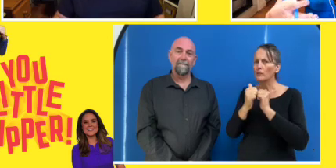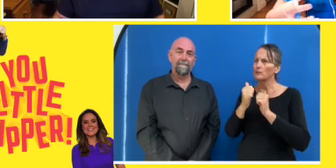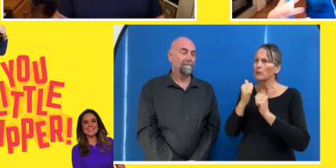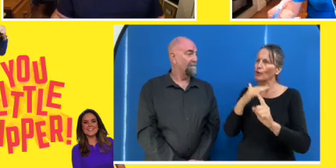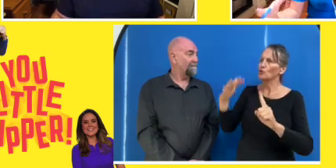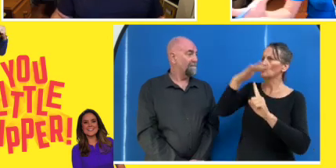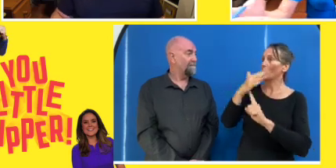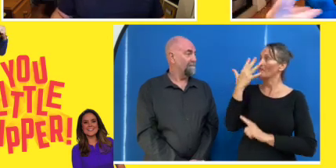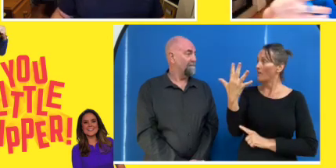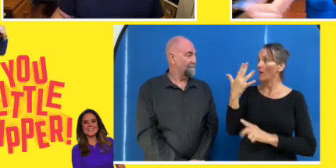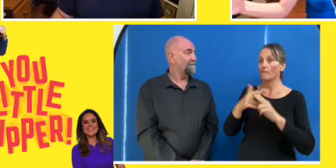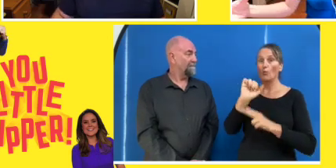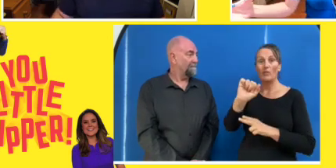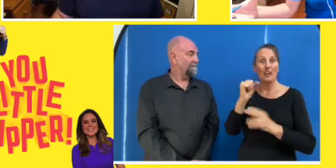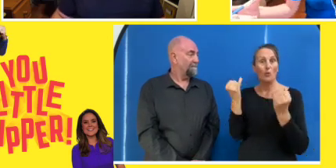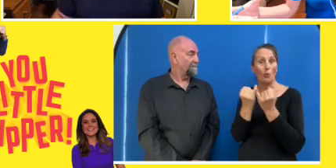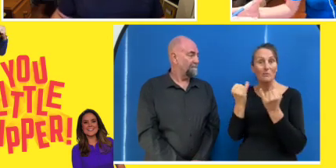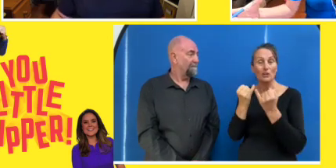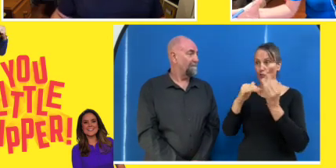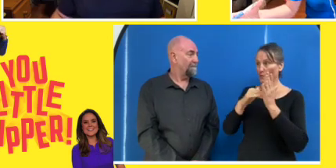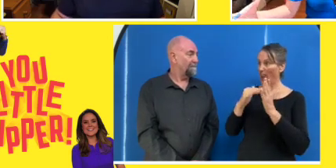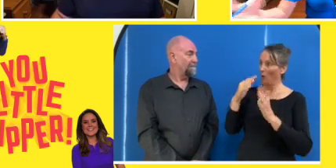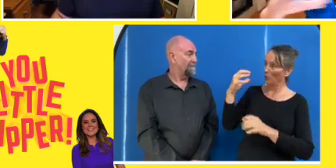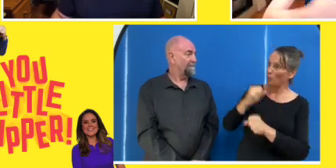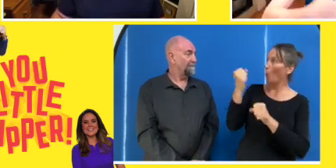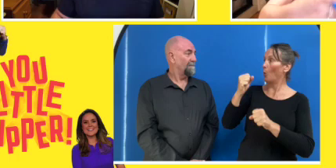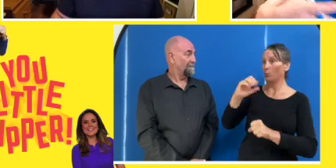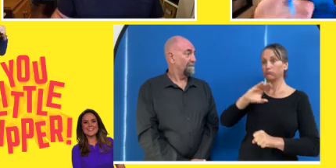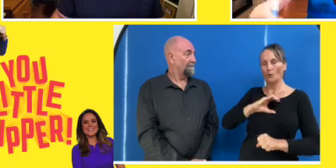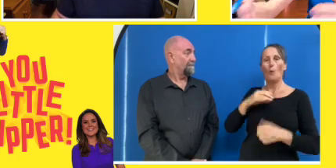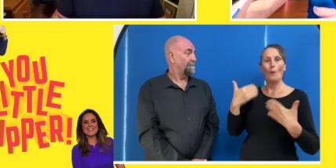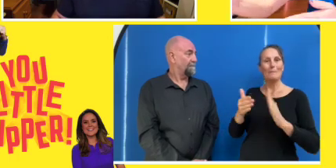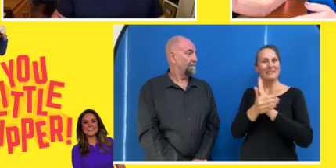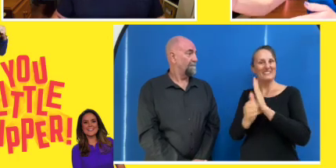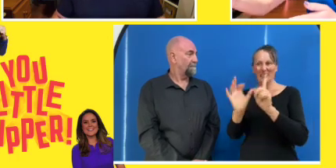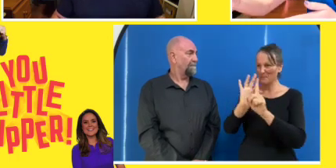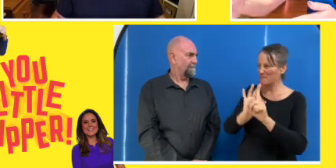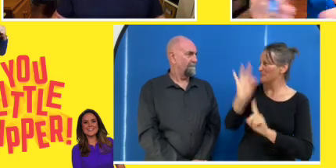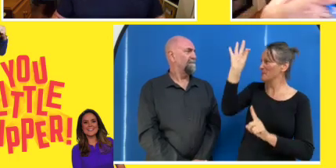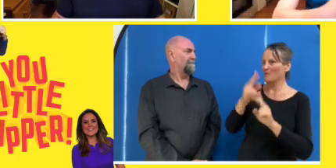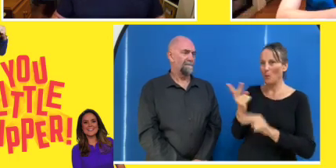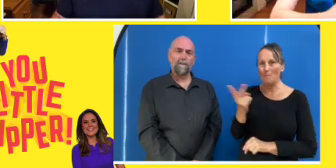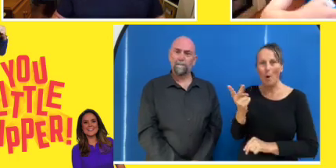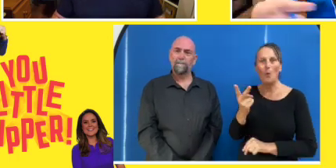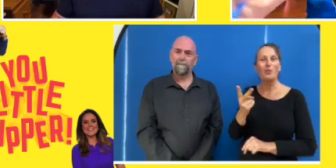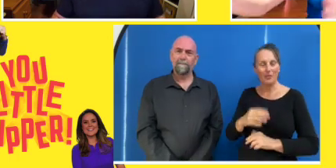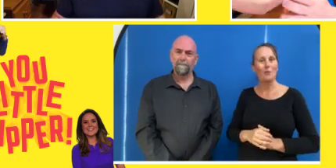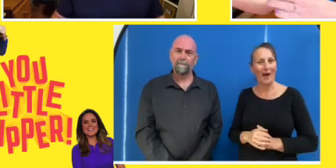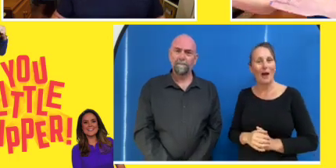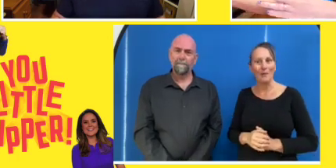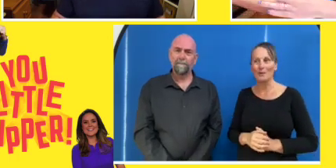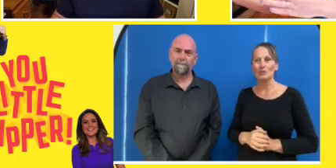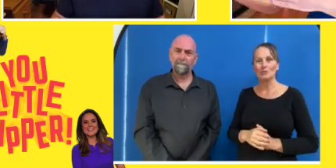January, I think they'd finished top 5 in quite a few of their events. So also just to see the progress and the skill level,